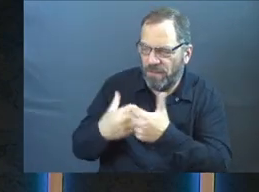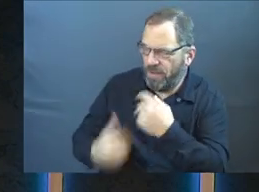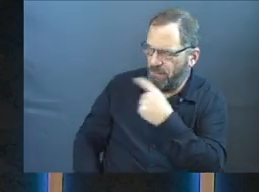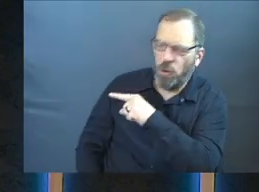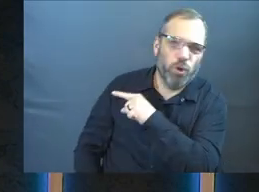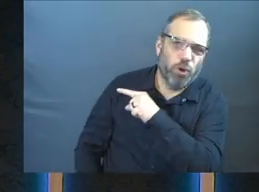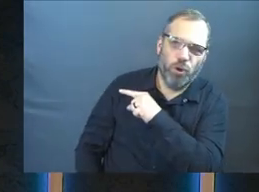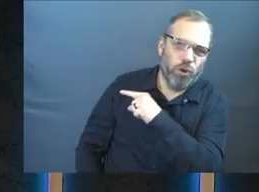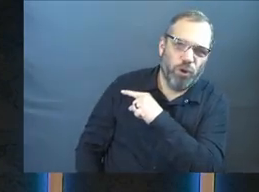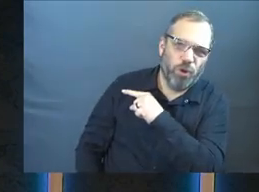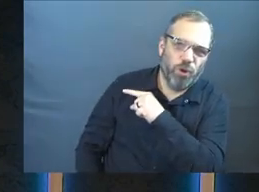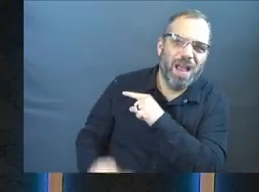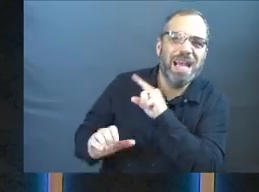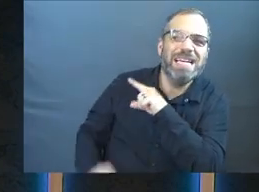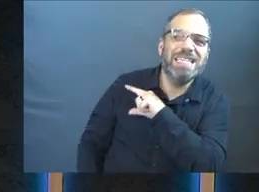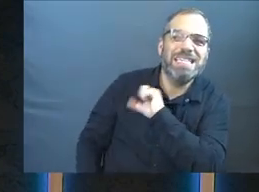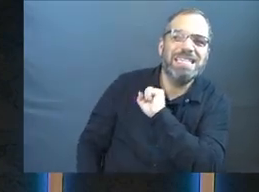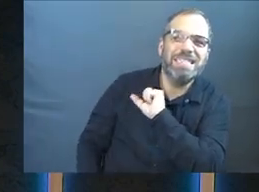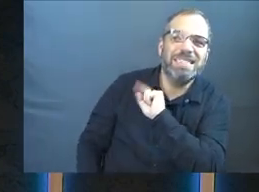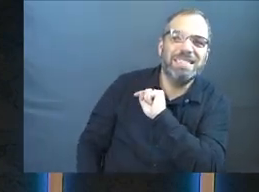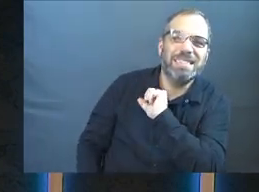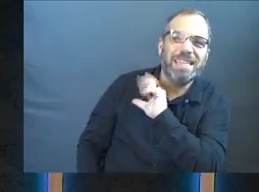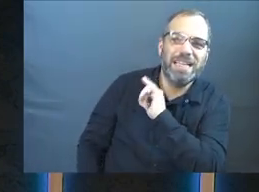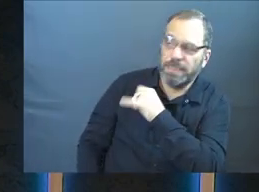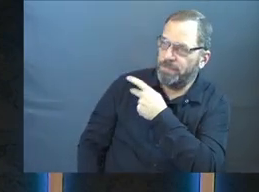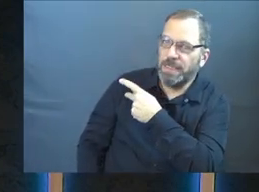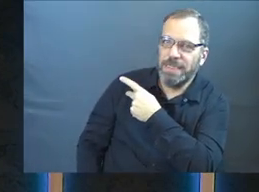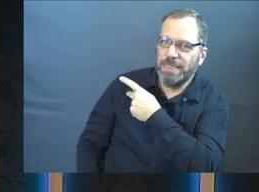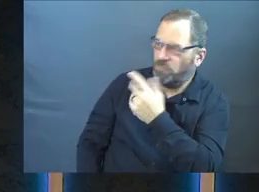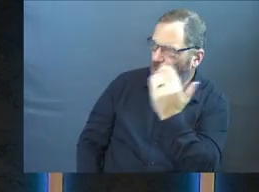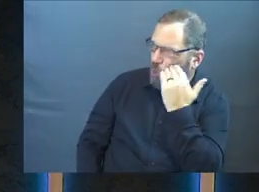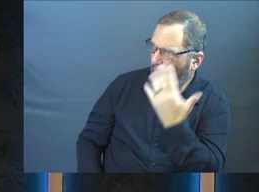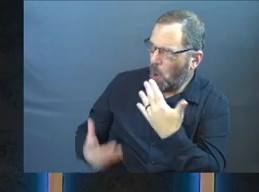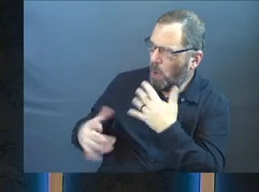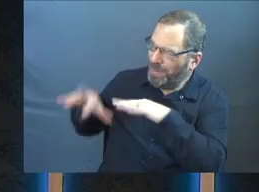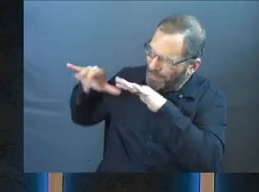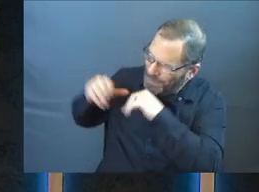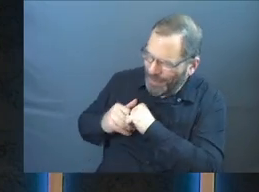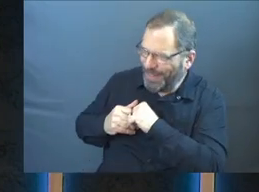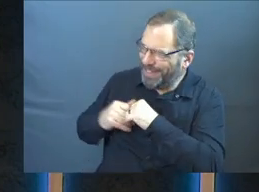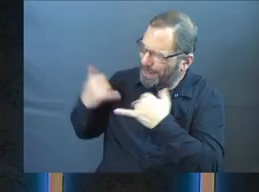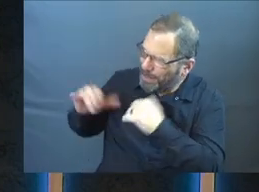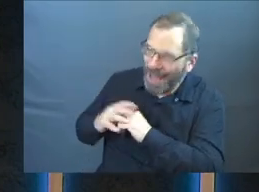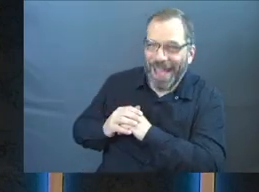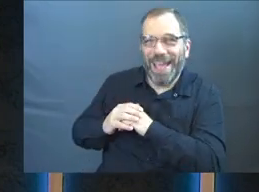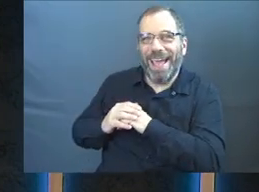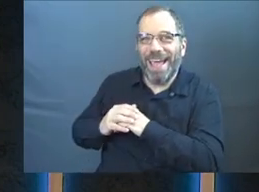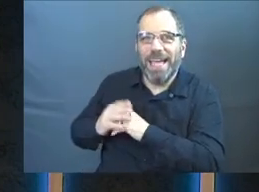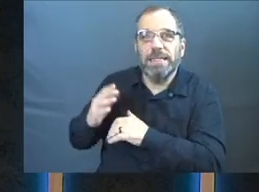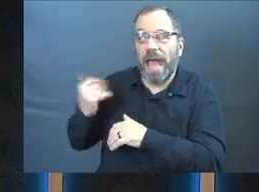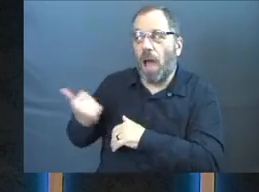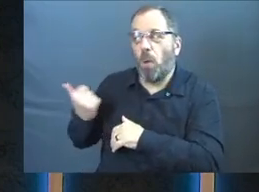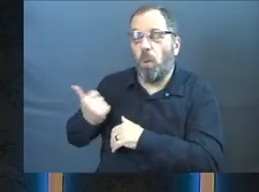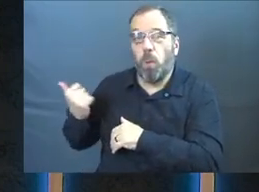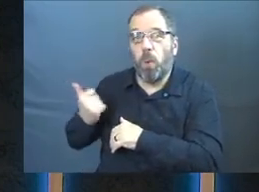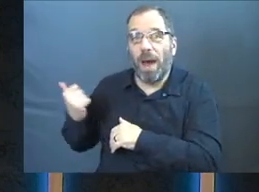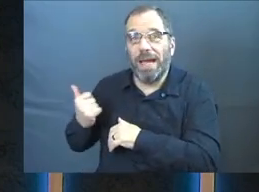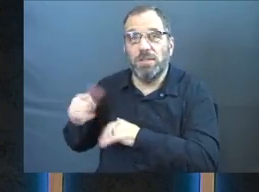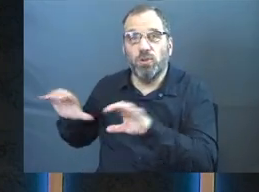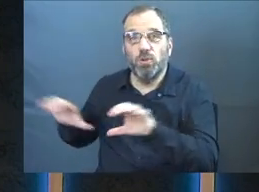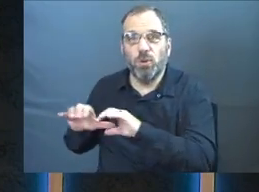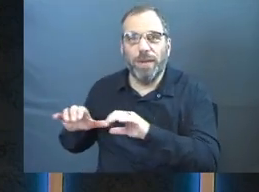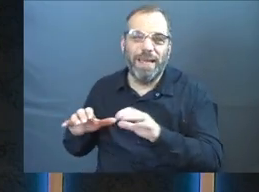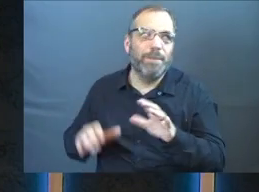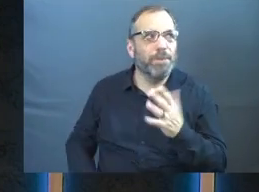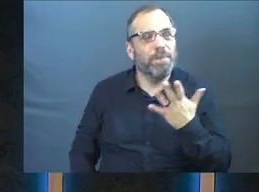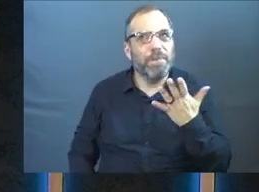her. And so we're getting to know each other, and we're flirting around and all this kind of stuff. And part of what she's probably doing,